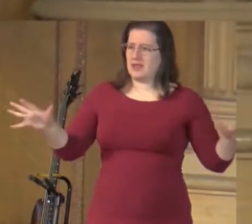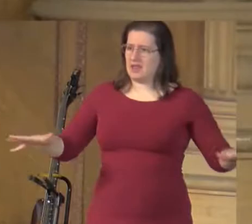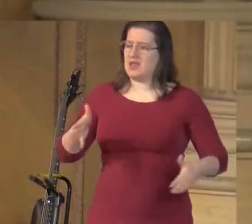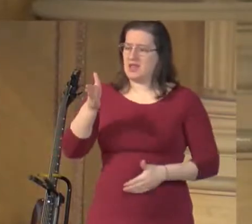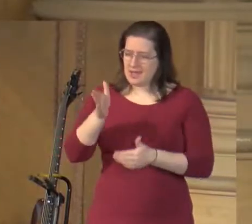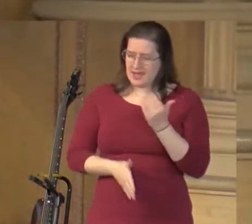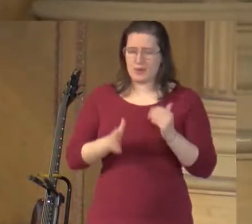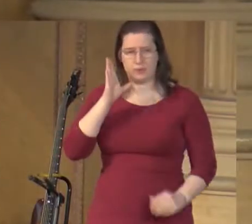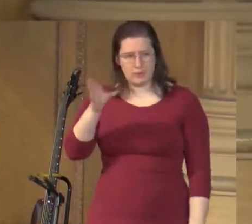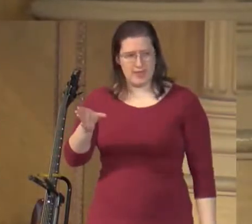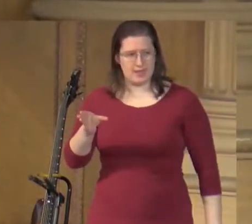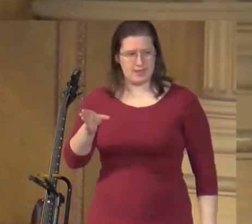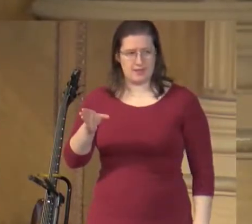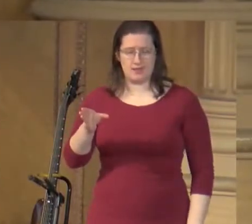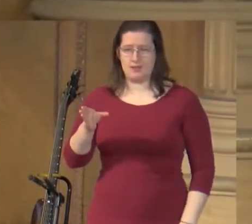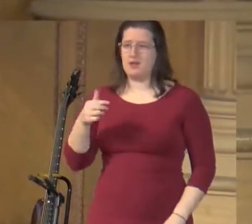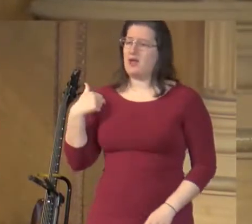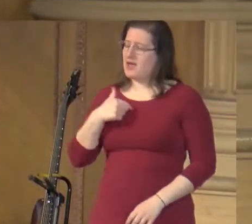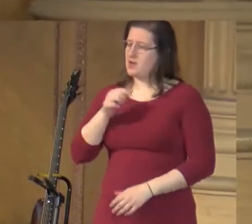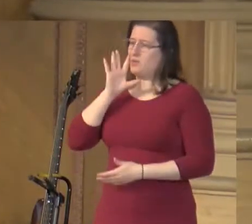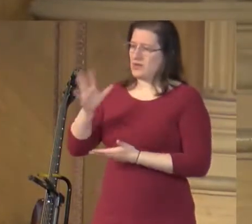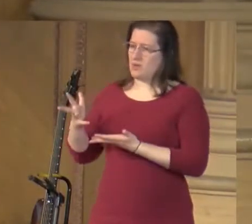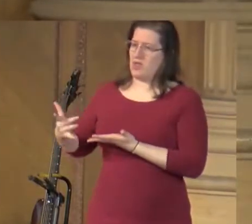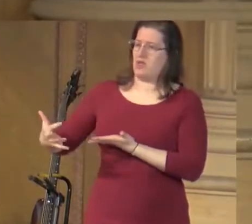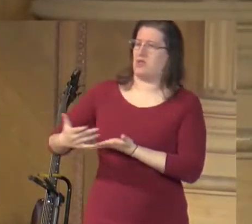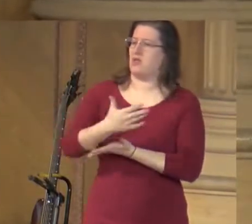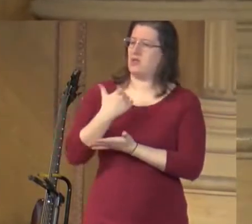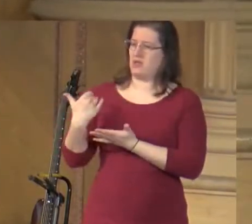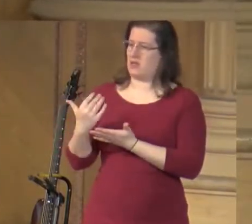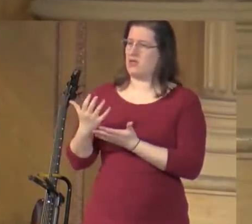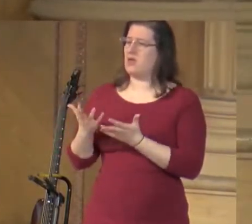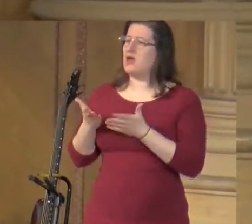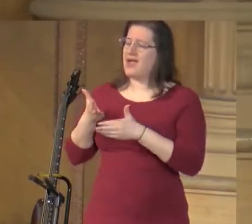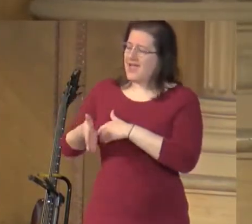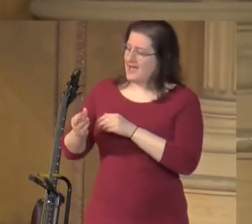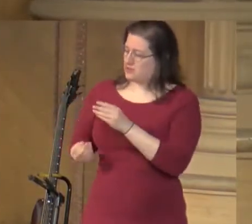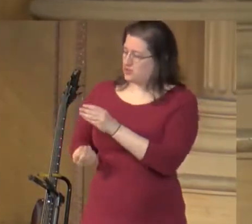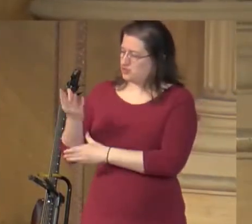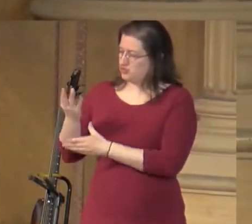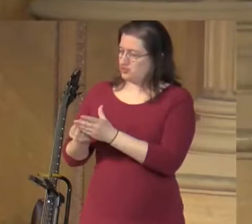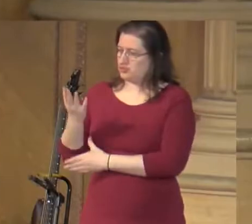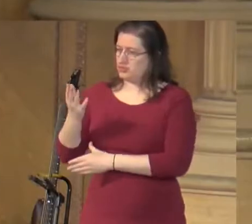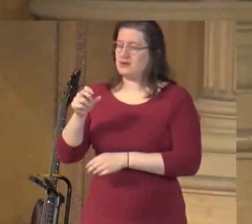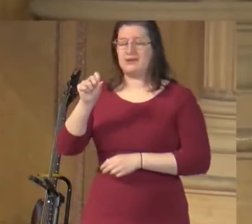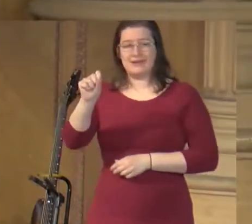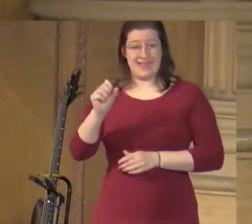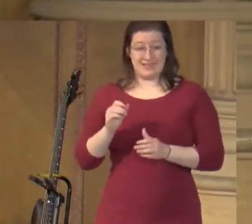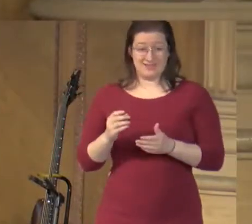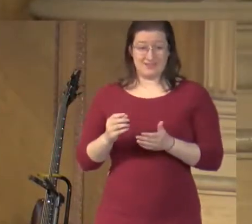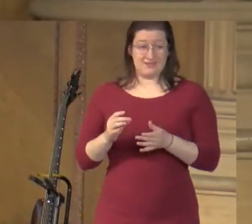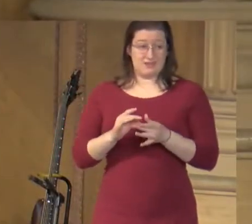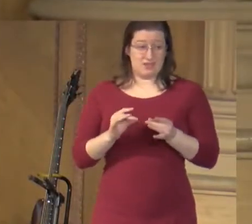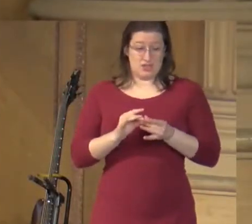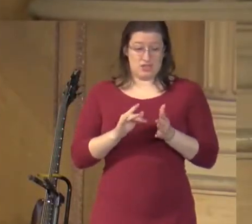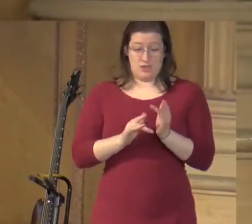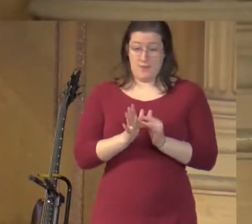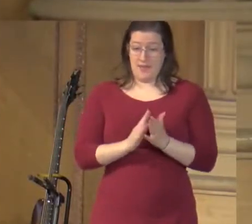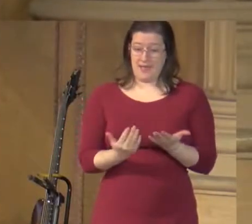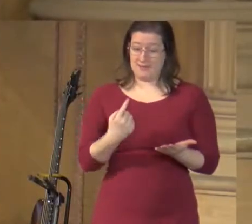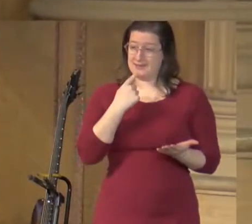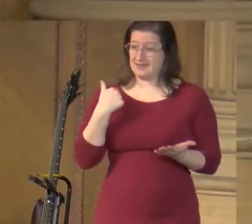and there will come a good harvest scripture gives a solid promise that though we sow in tears we will reap in joy